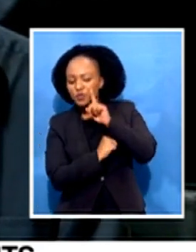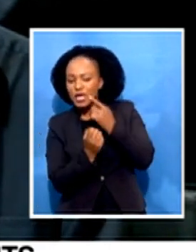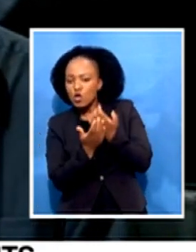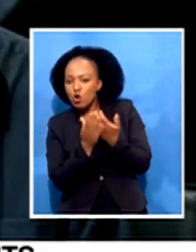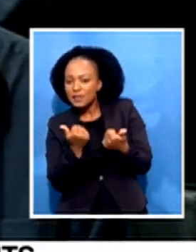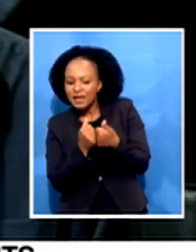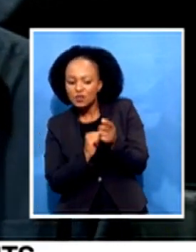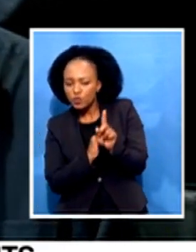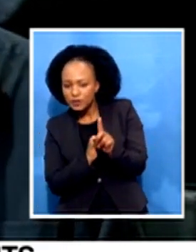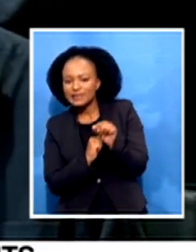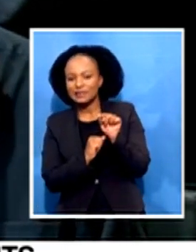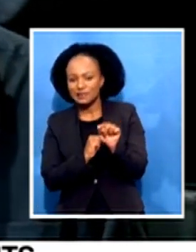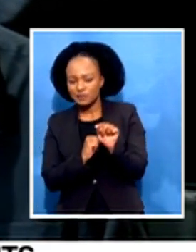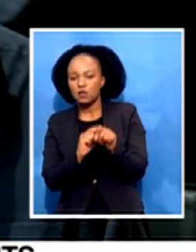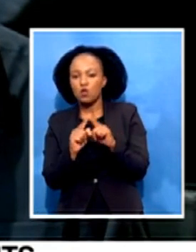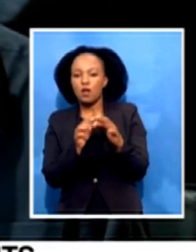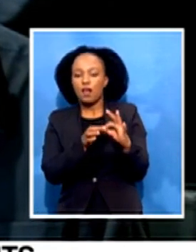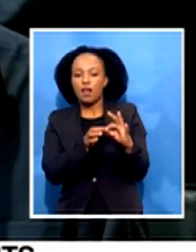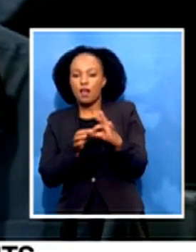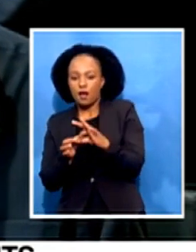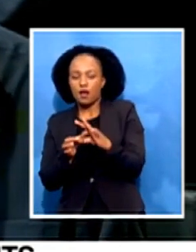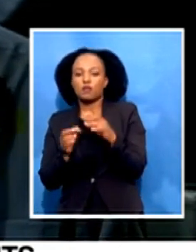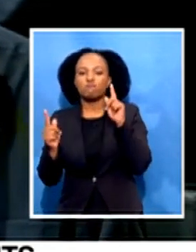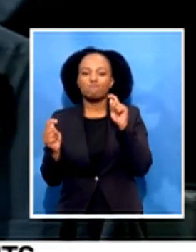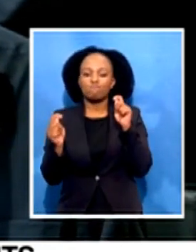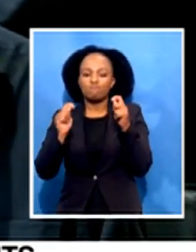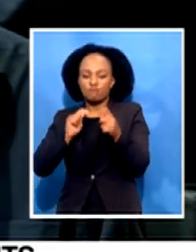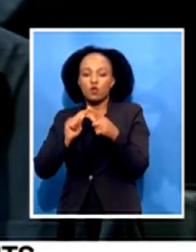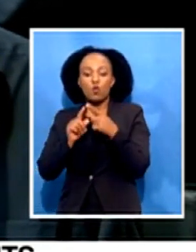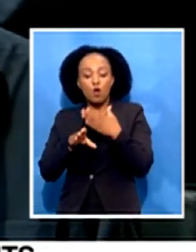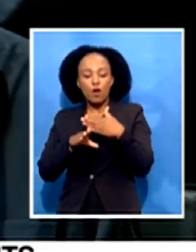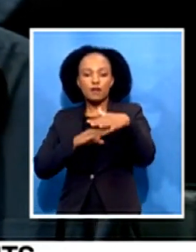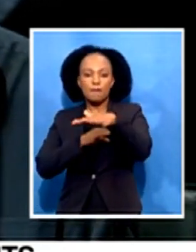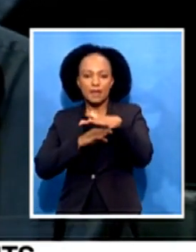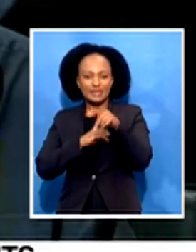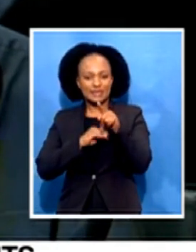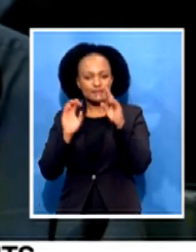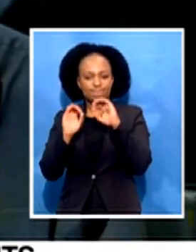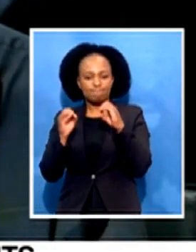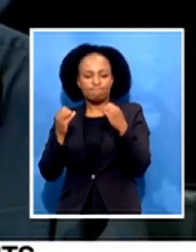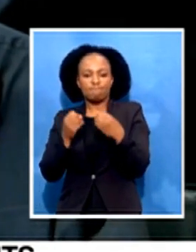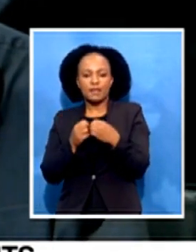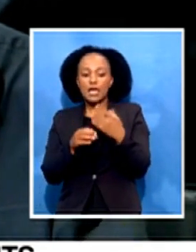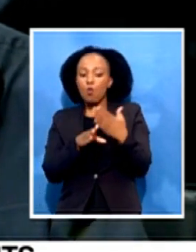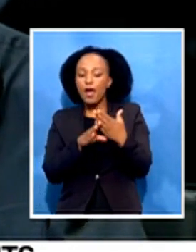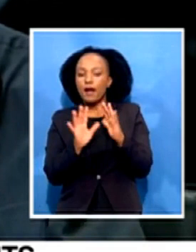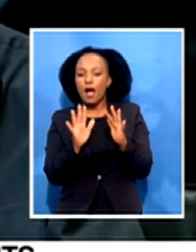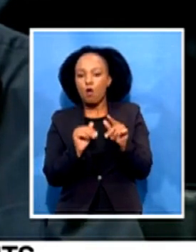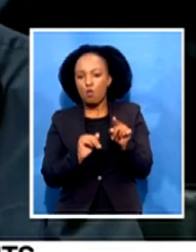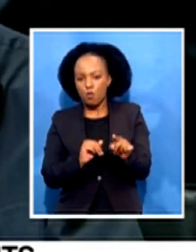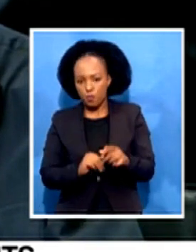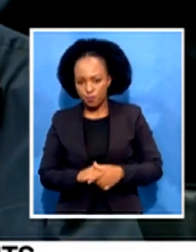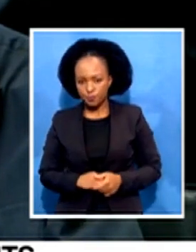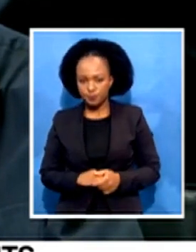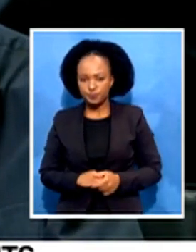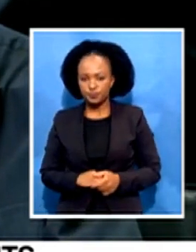with the changing workplace organization and mode of work. On solidarity and mass